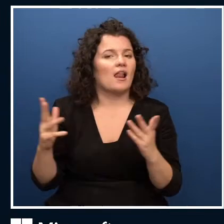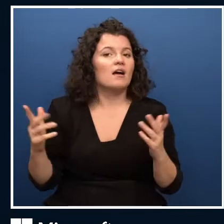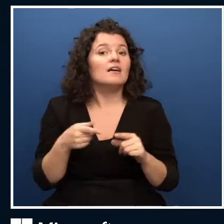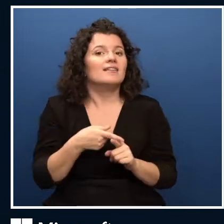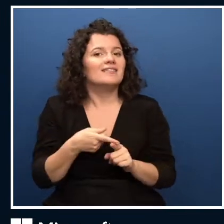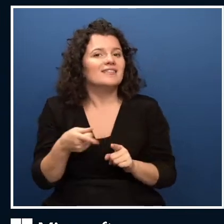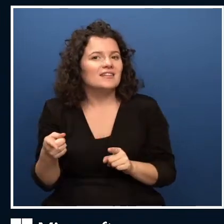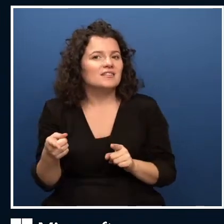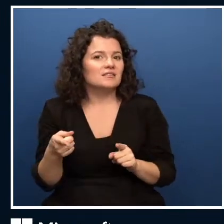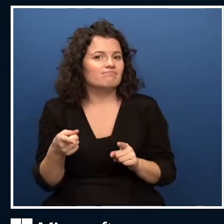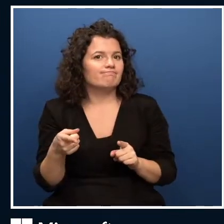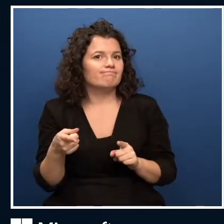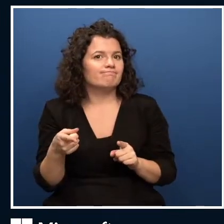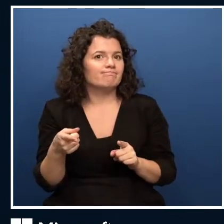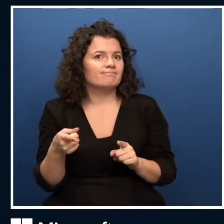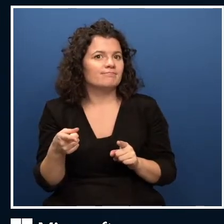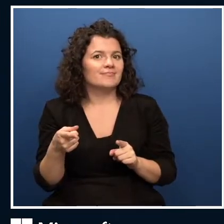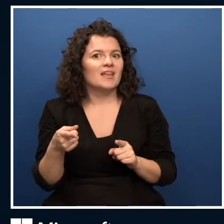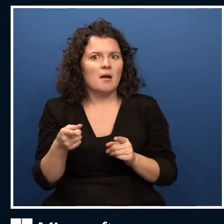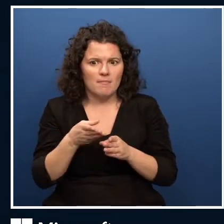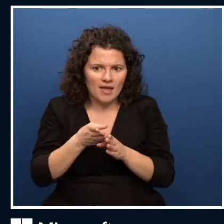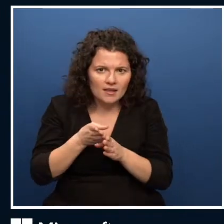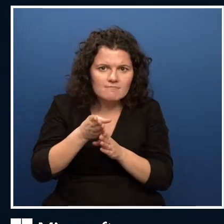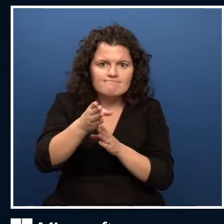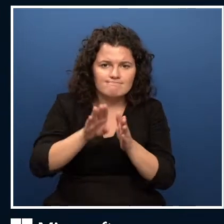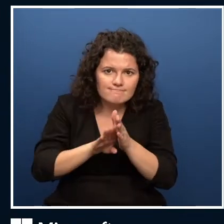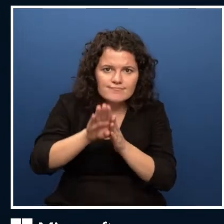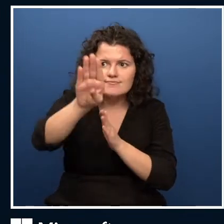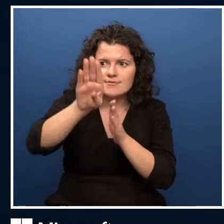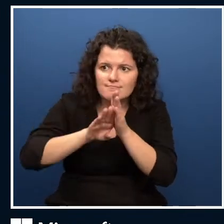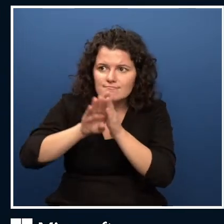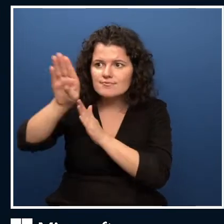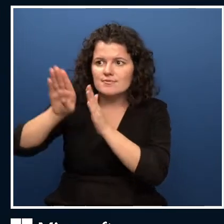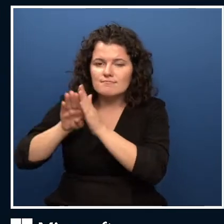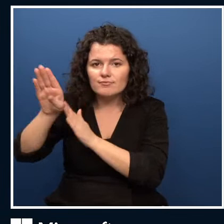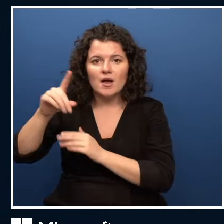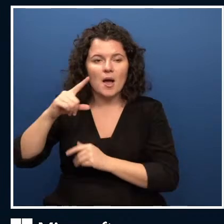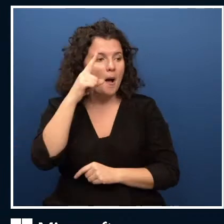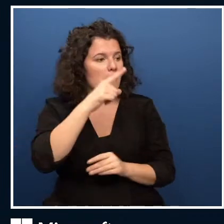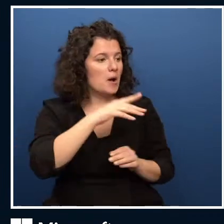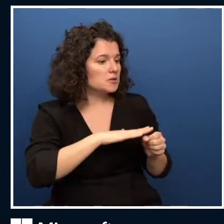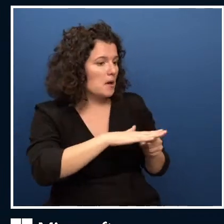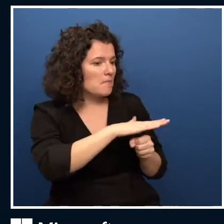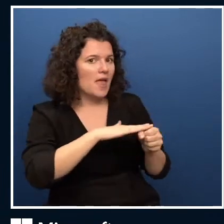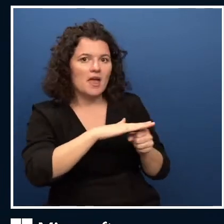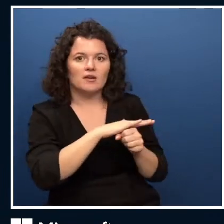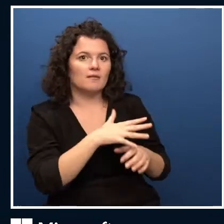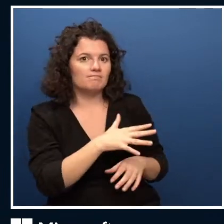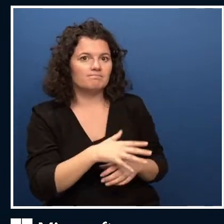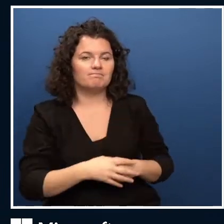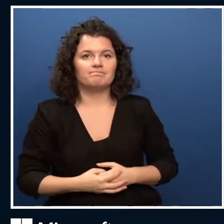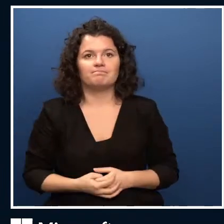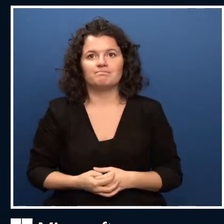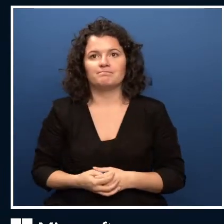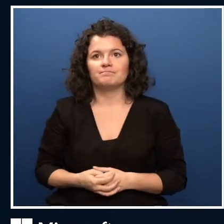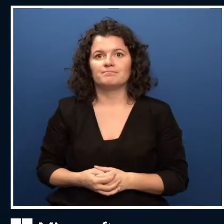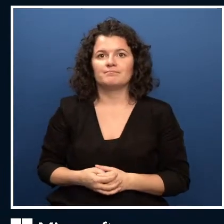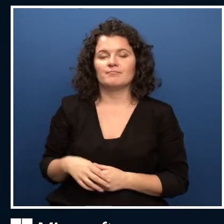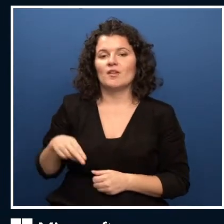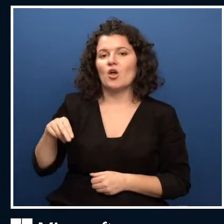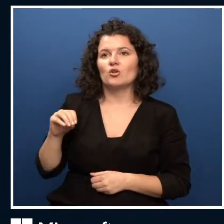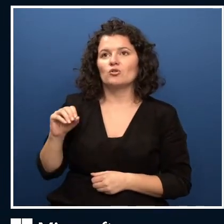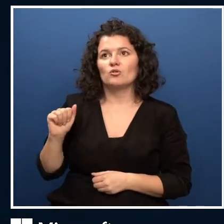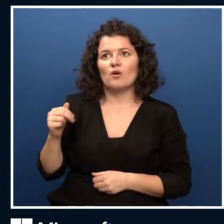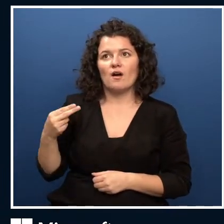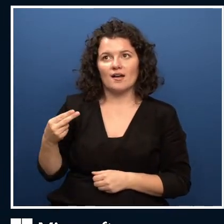areas we see that there will be huge growth potential going forward in AI. Excellent. So Noah. Yeah, I